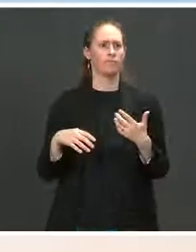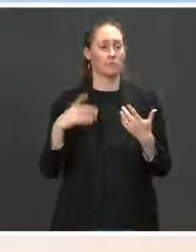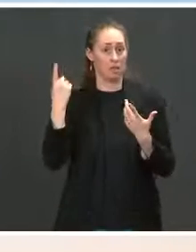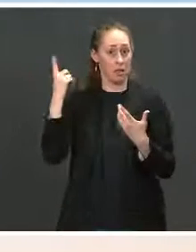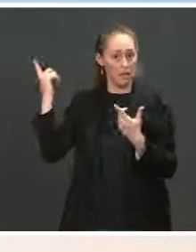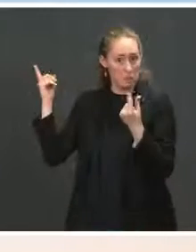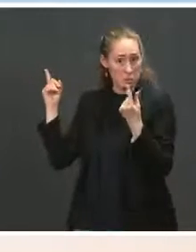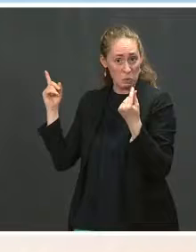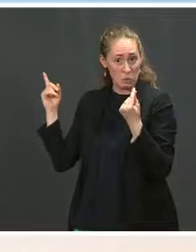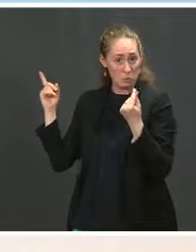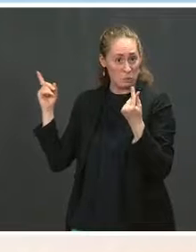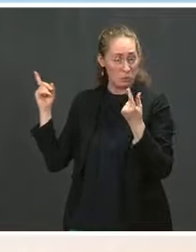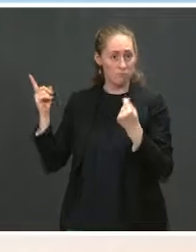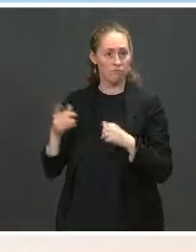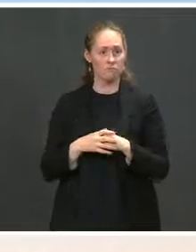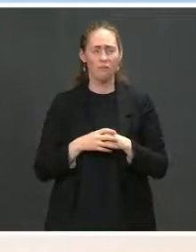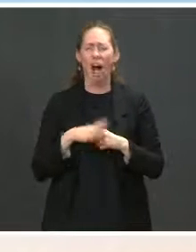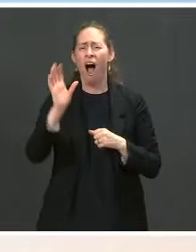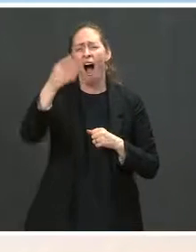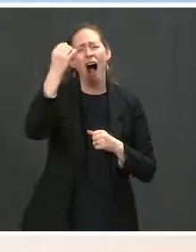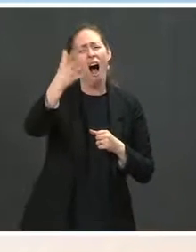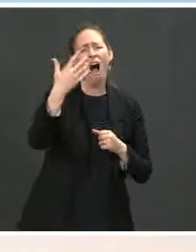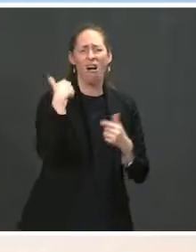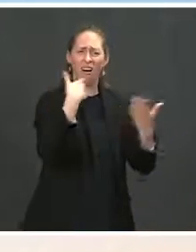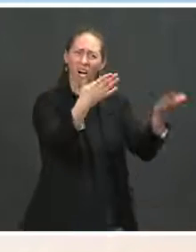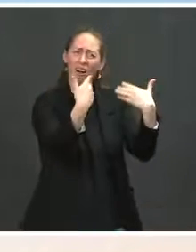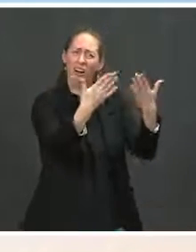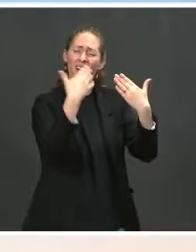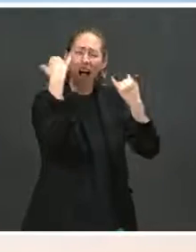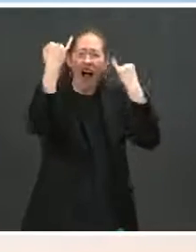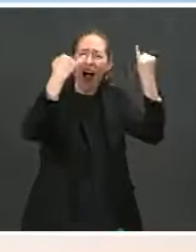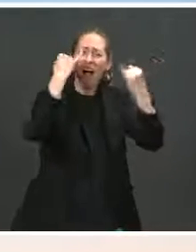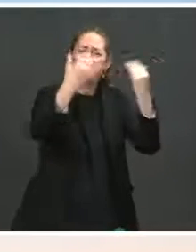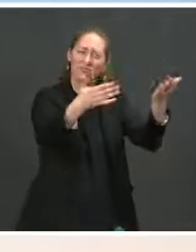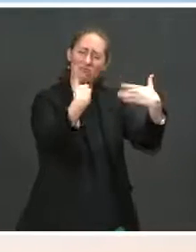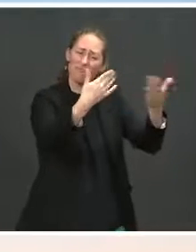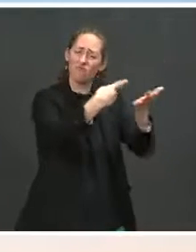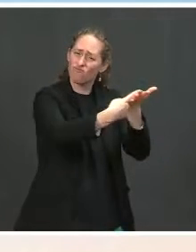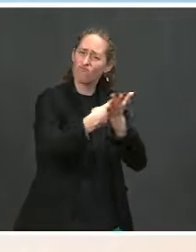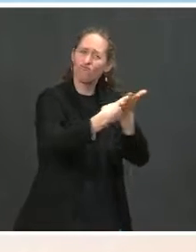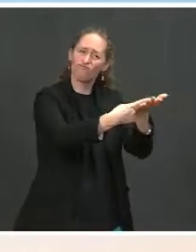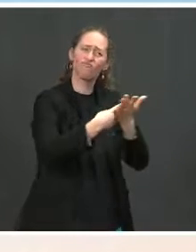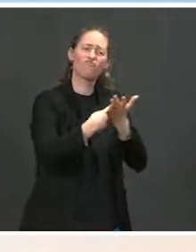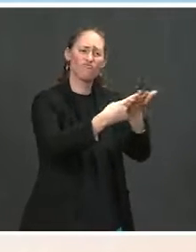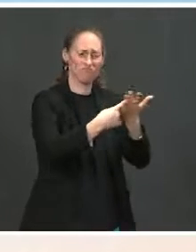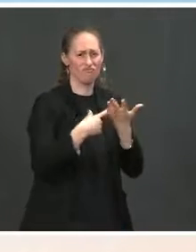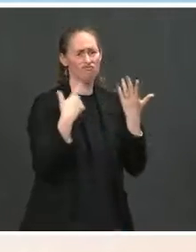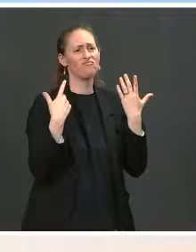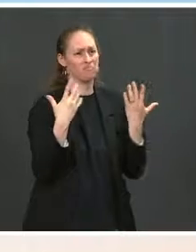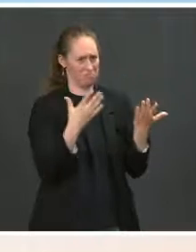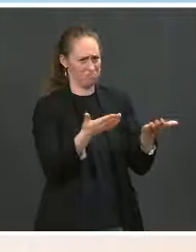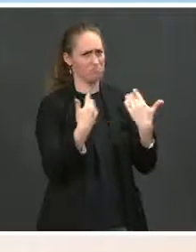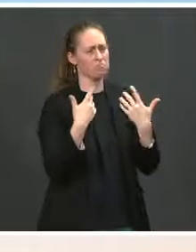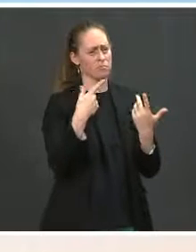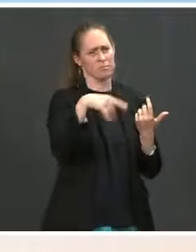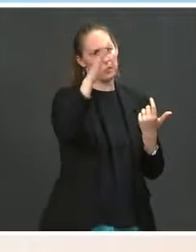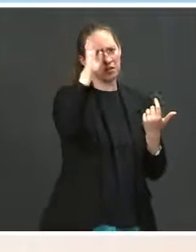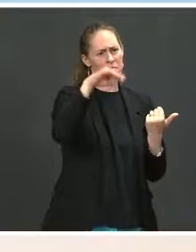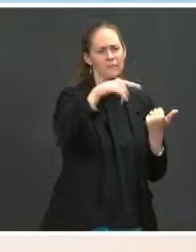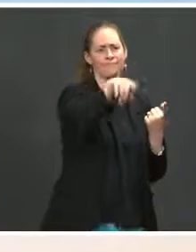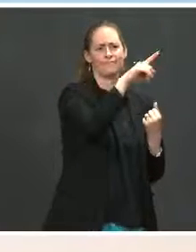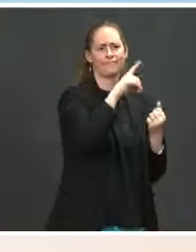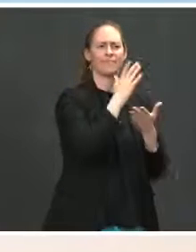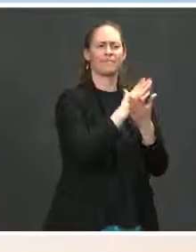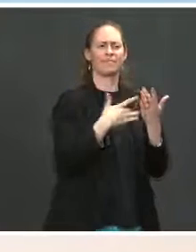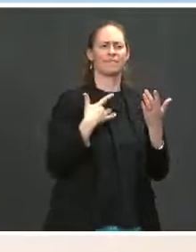welcome ideas. We welcome proposals from a range of members, and many of them have been quite vocal about their views on the SALT deduction as well. So